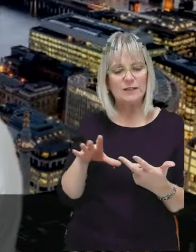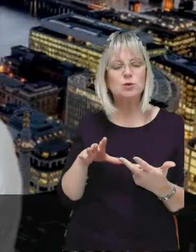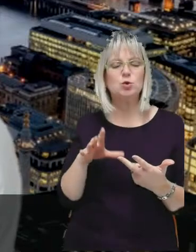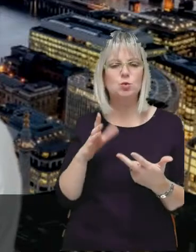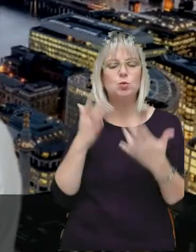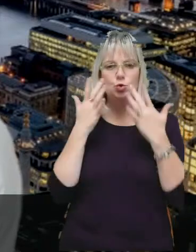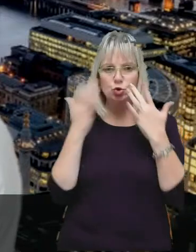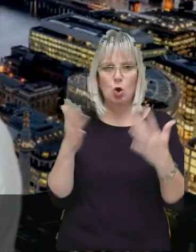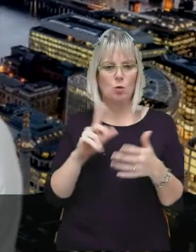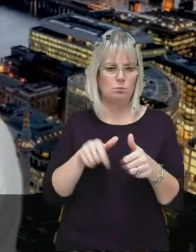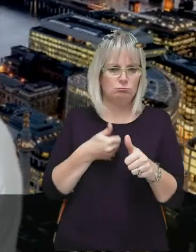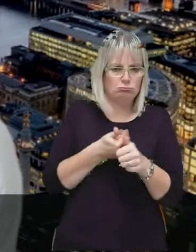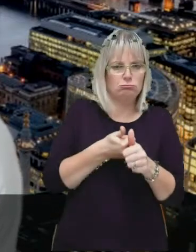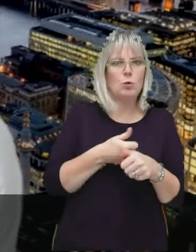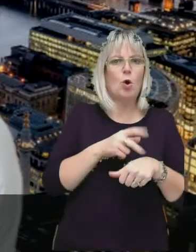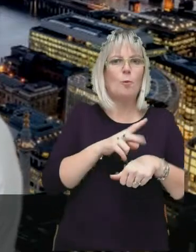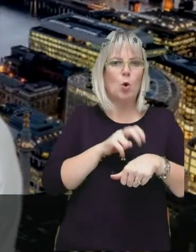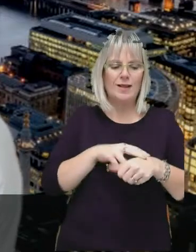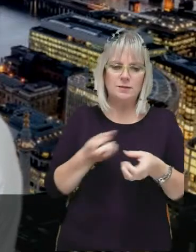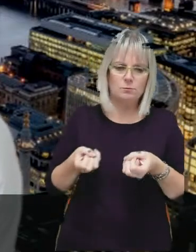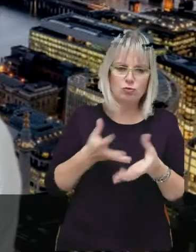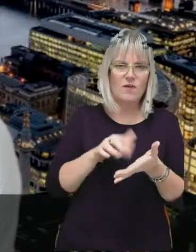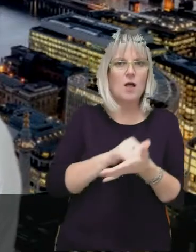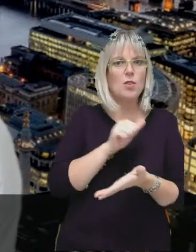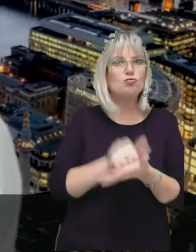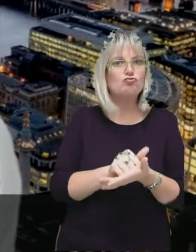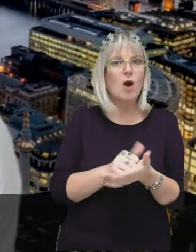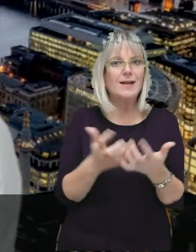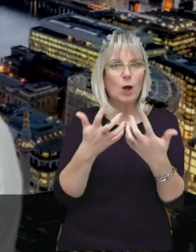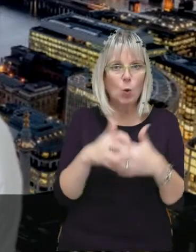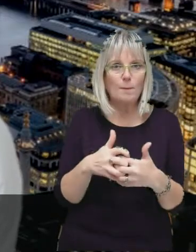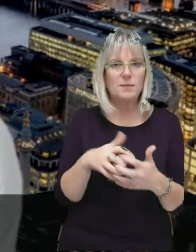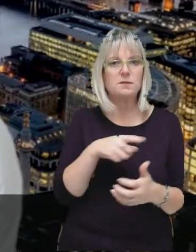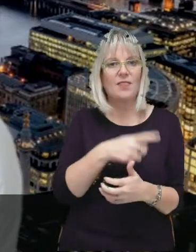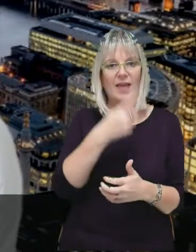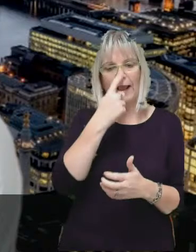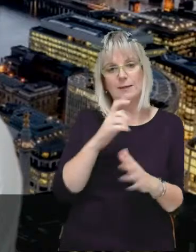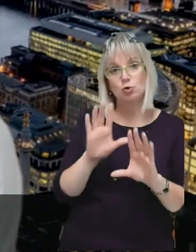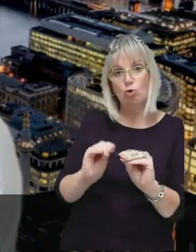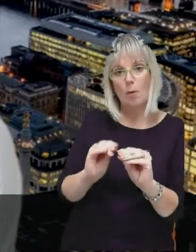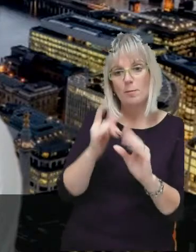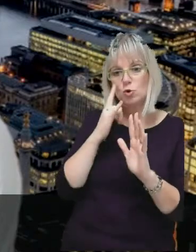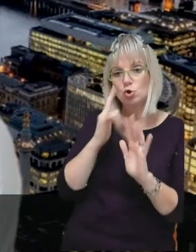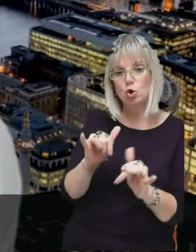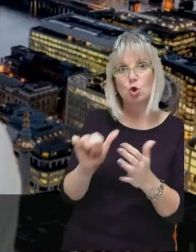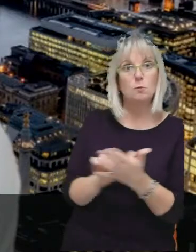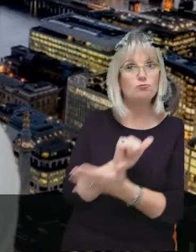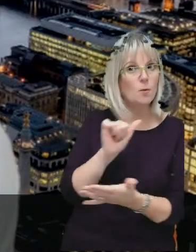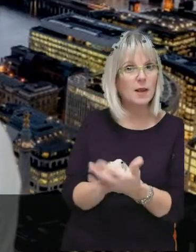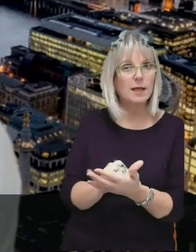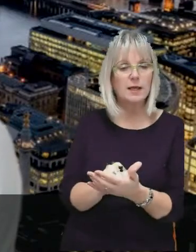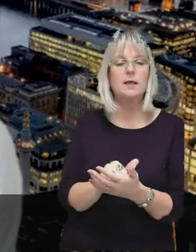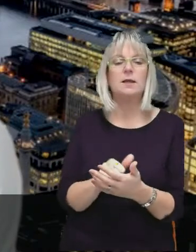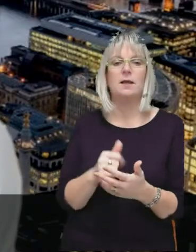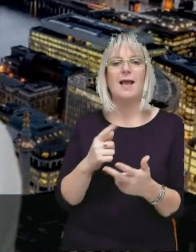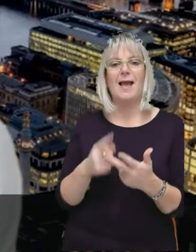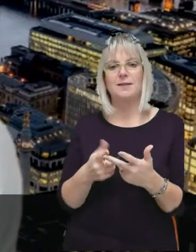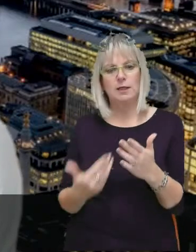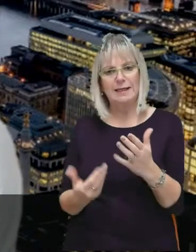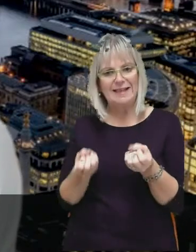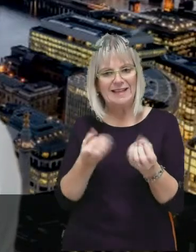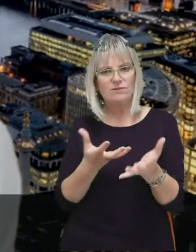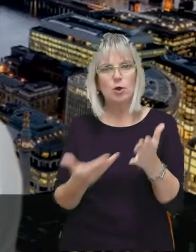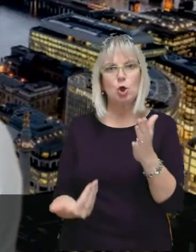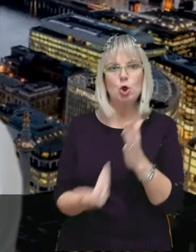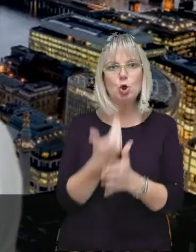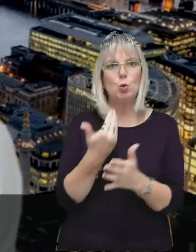them with the right equipment so they can do stop and search properly, and provide them with new technology so they can search many more people without the aggravation factor